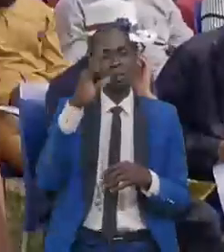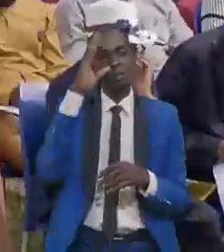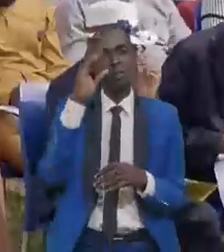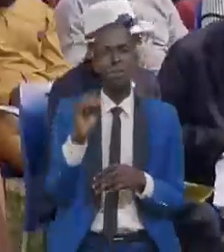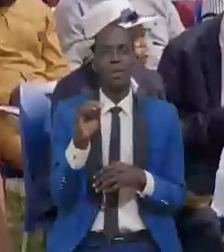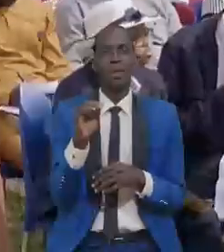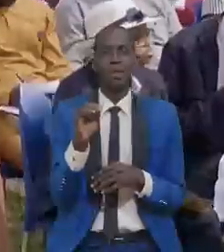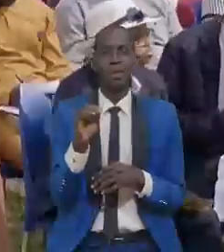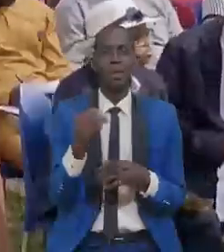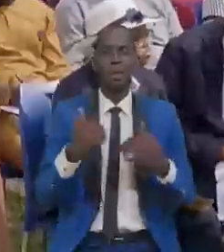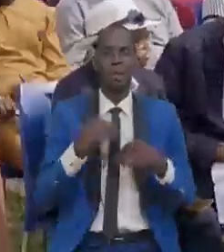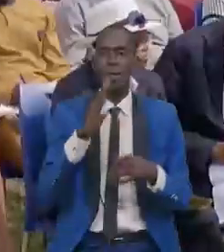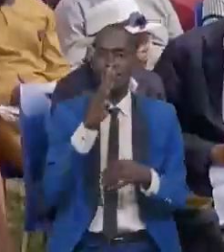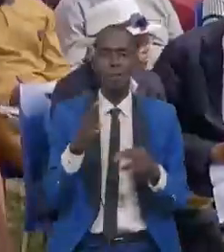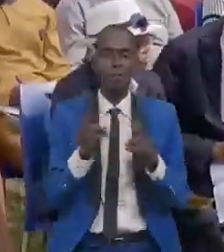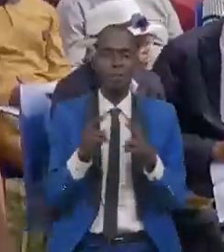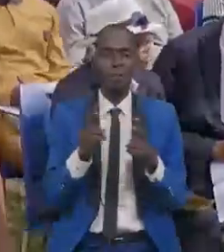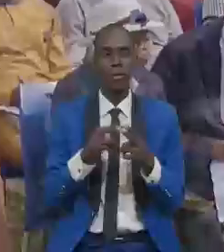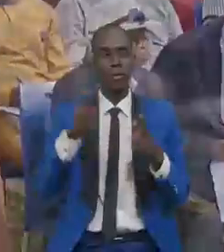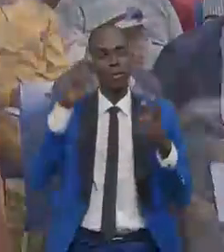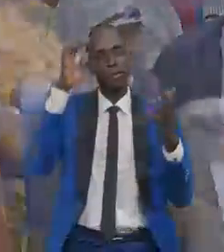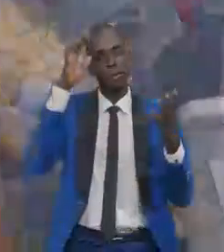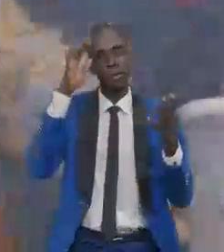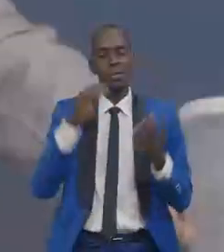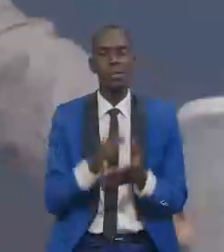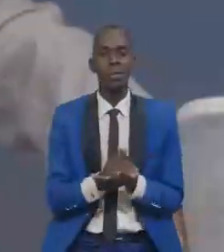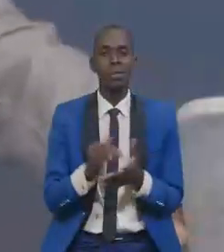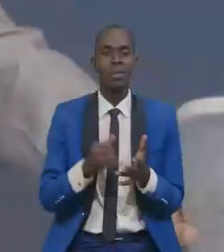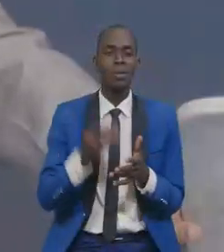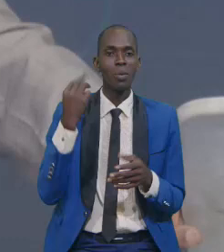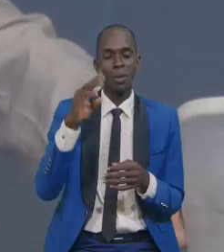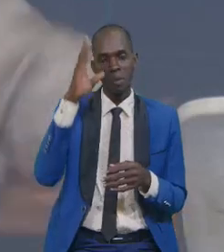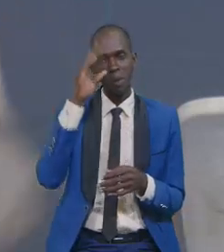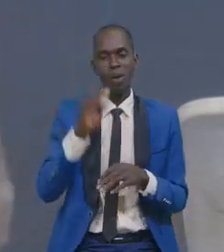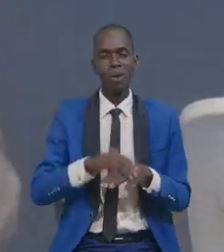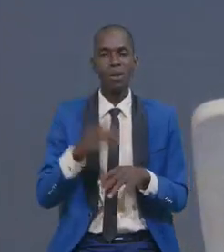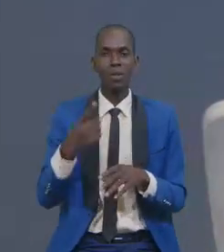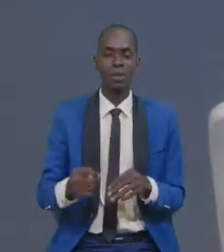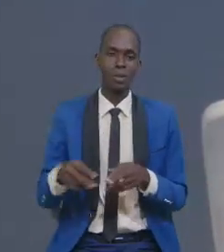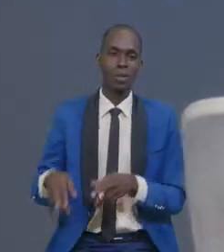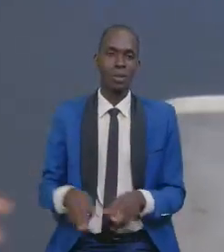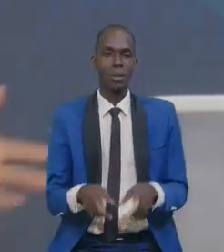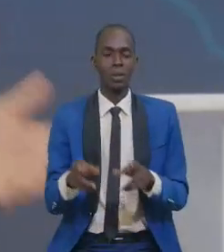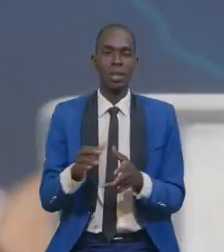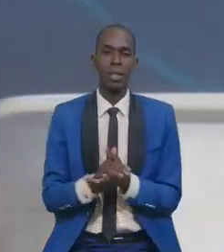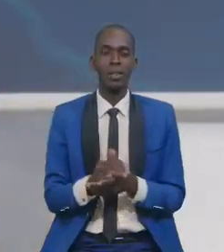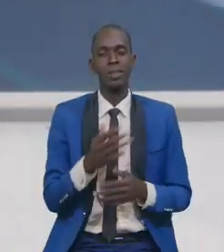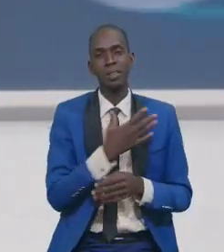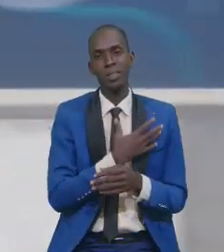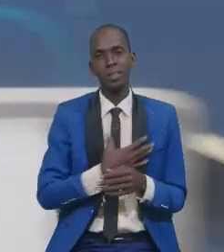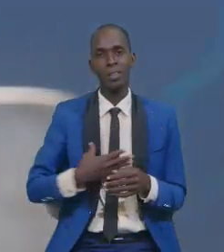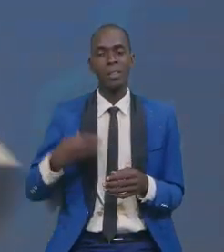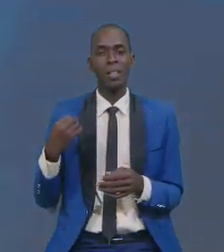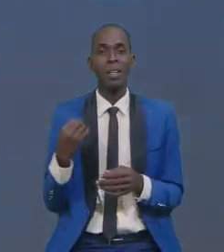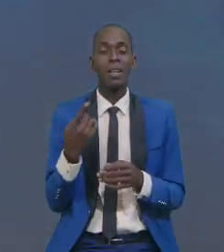been very much expectant. He was the man on the side of the road. And then he heard people moving